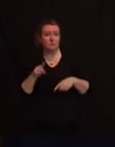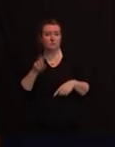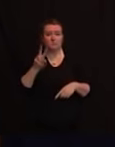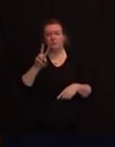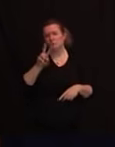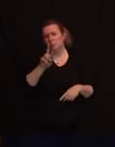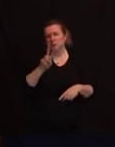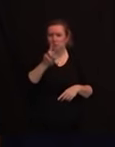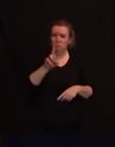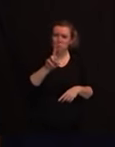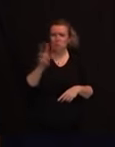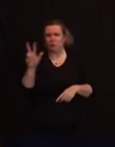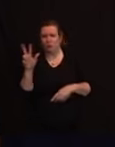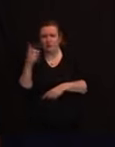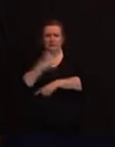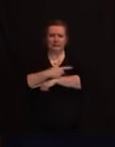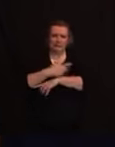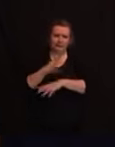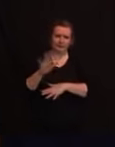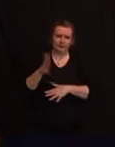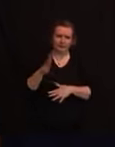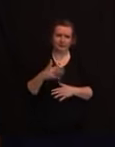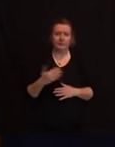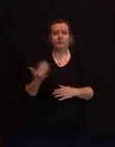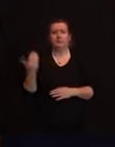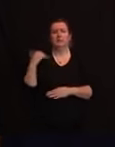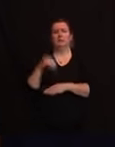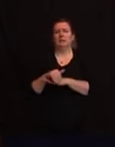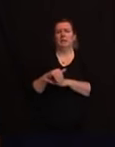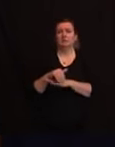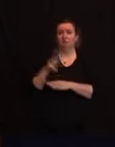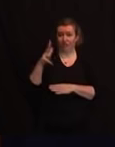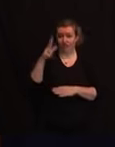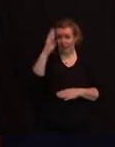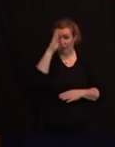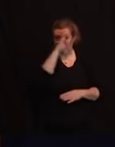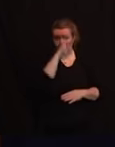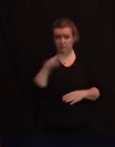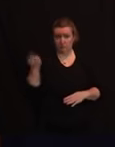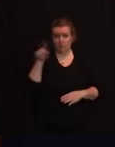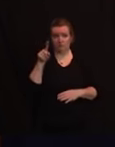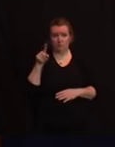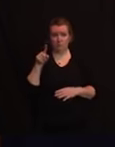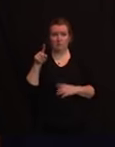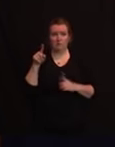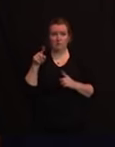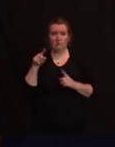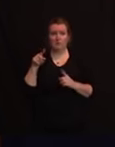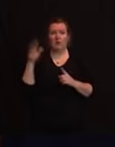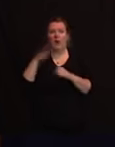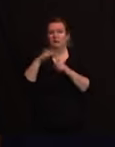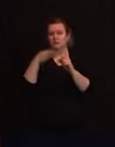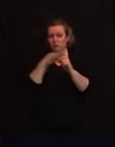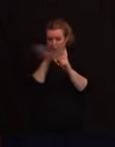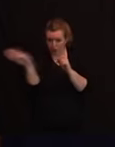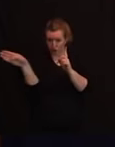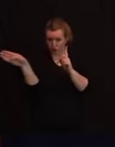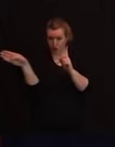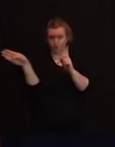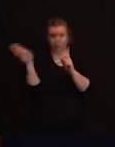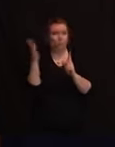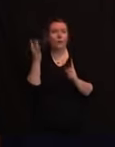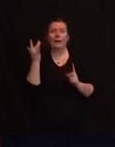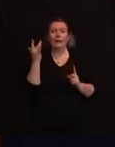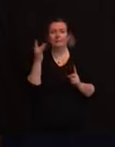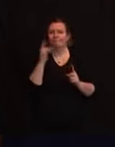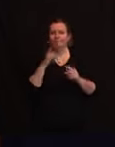Last evening, I believe we had 3 hospitals on divert, most of them on divert because of workforce